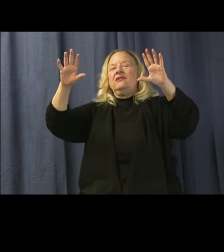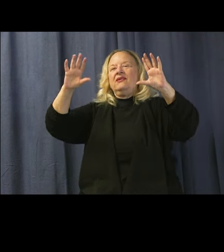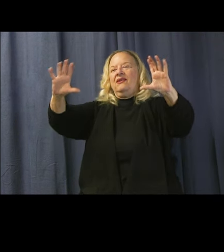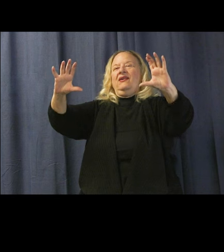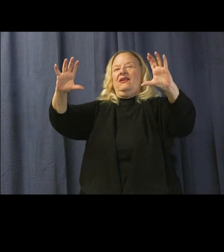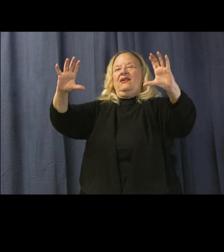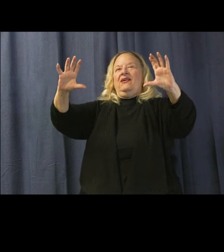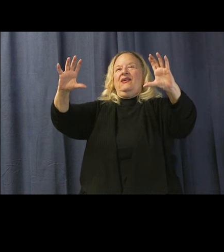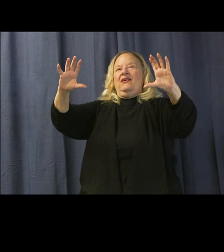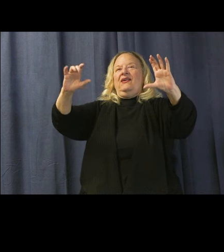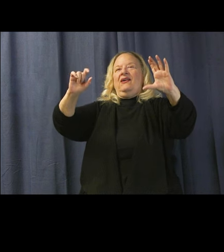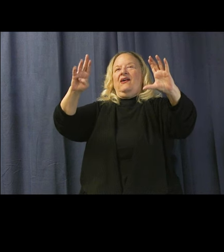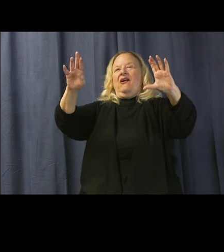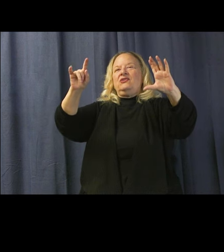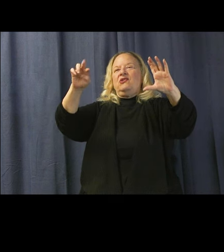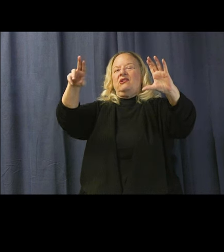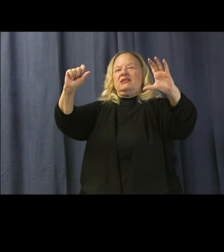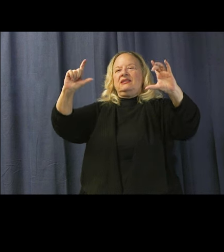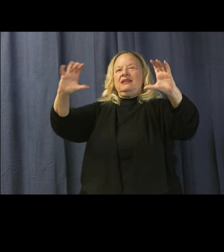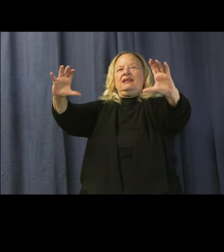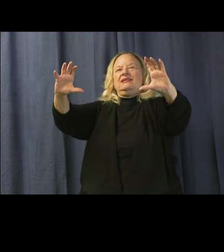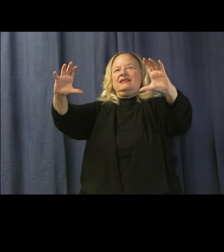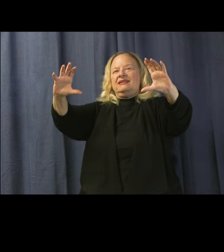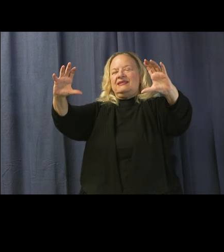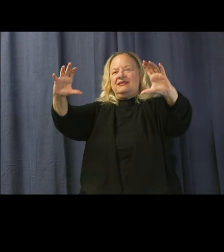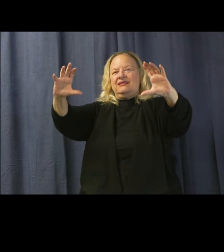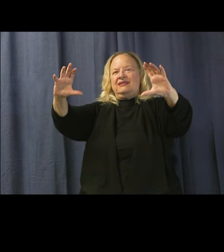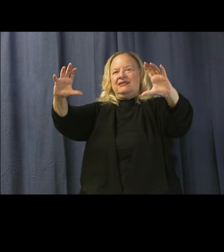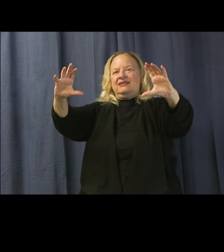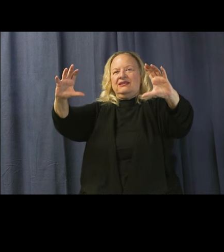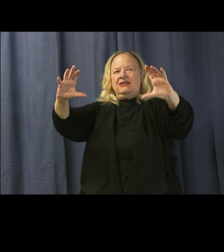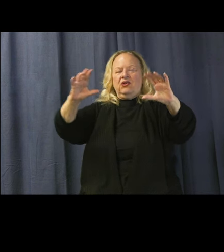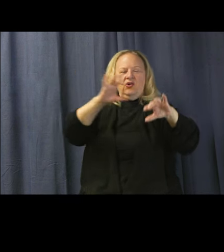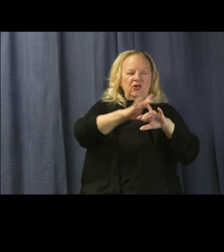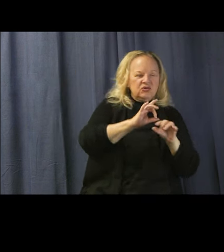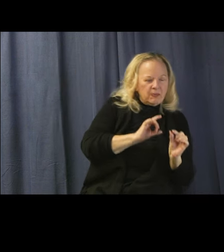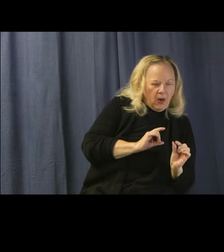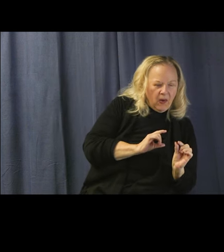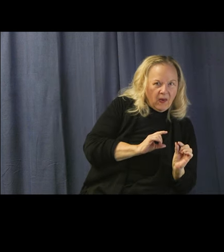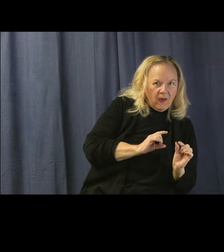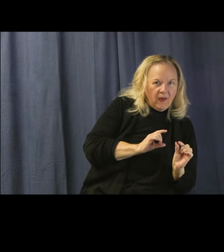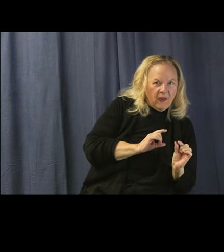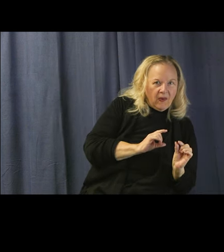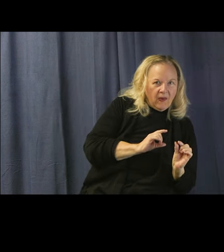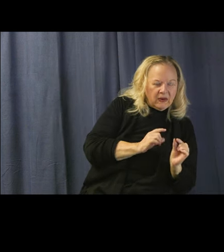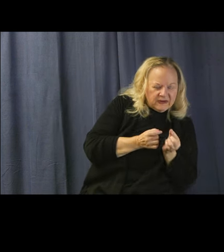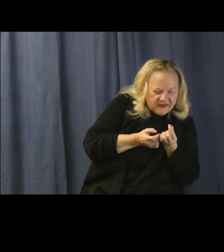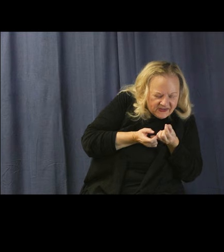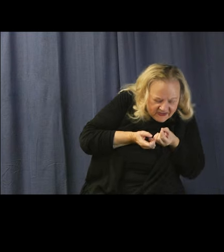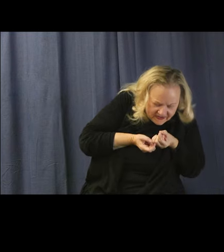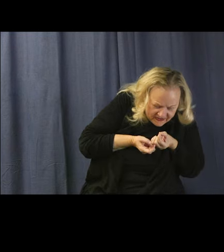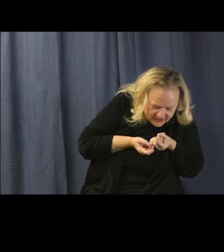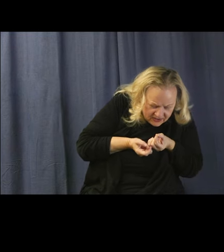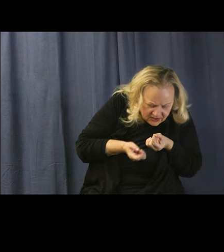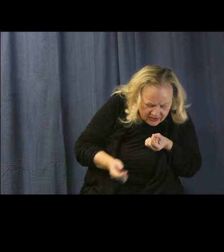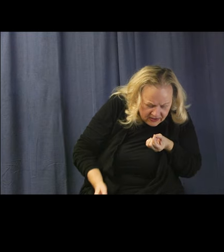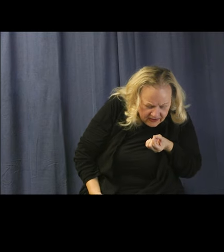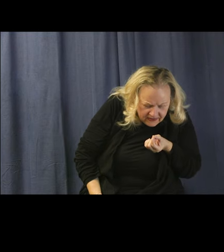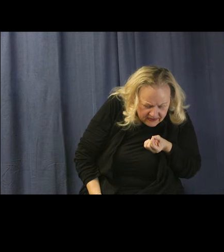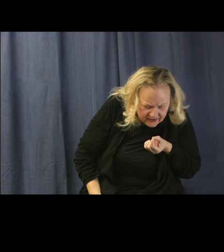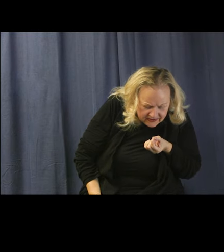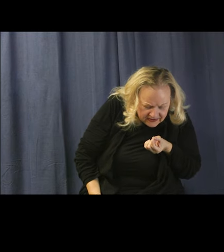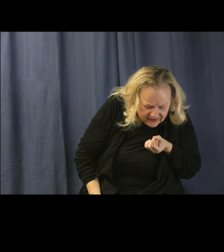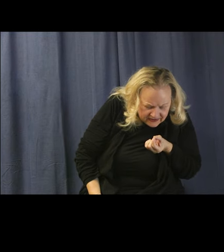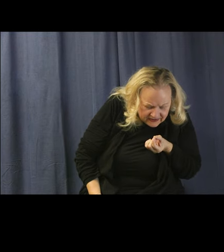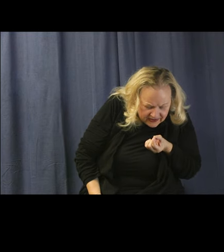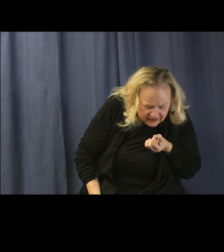Arcturus. All of a sudden, our sun's pretty small. Jupiter's just one pixel. Arcturus